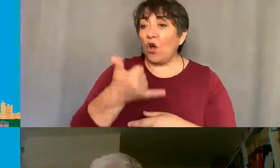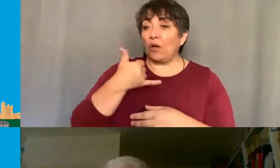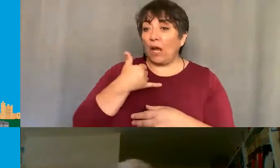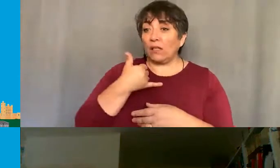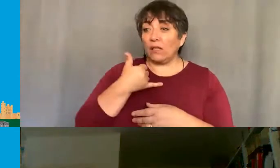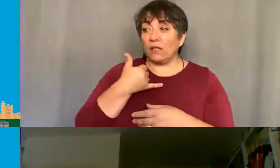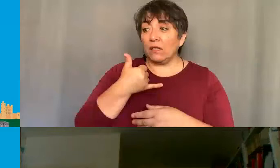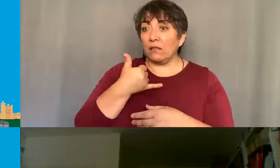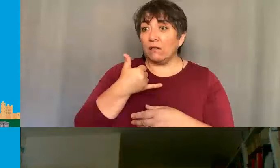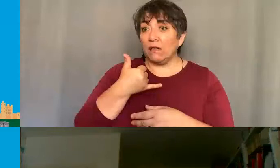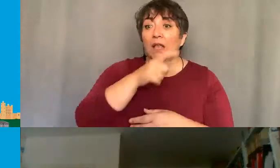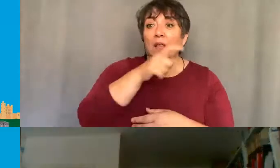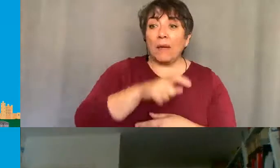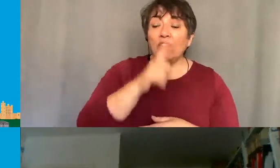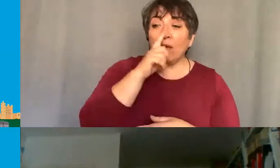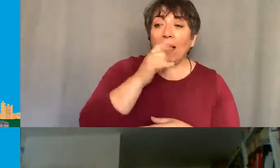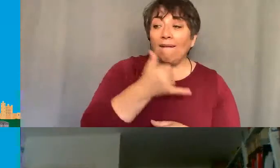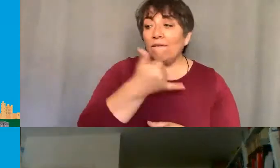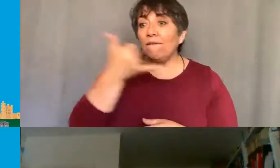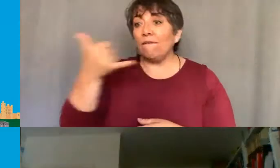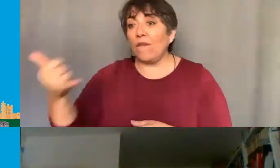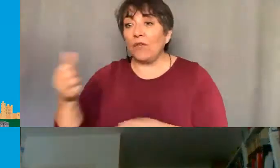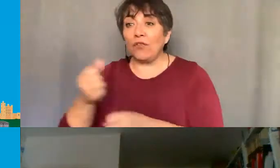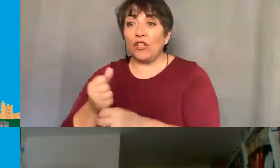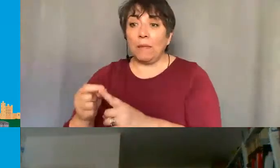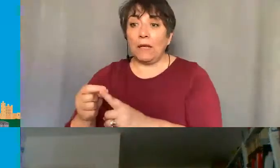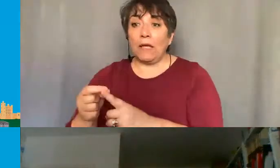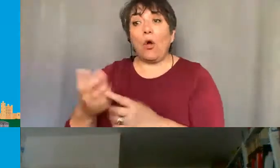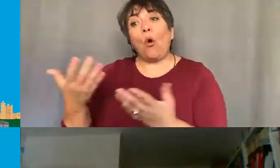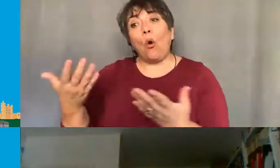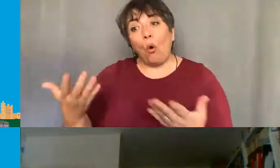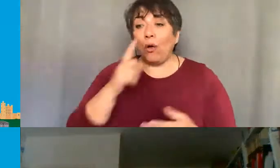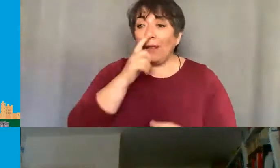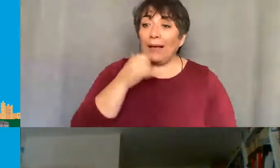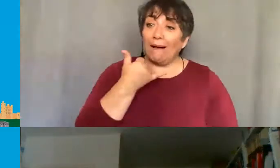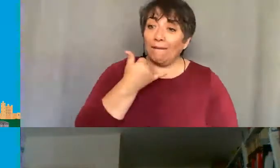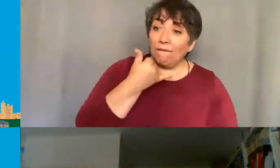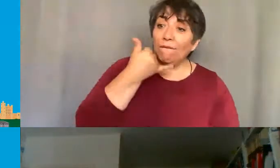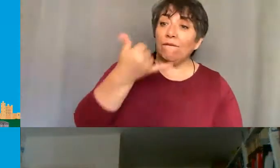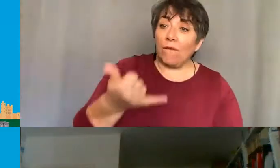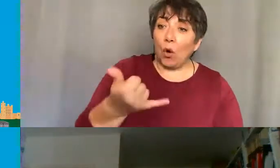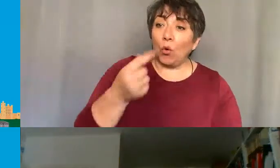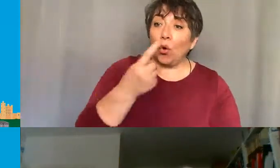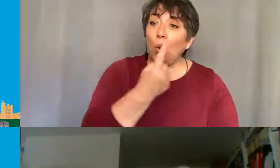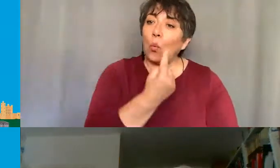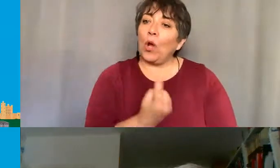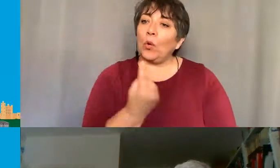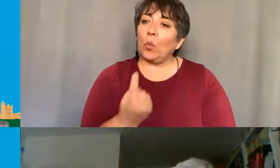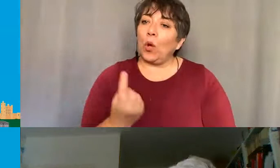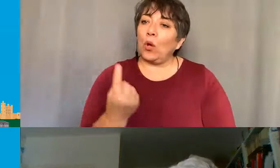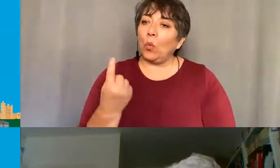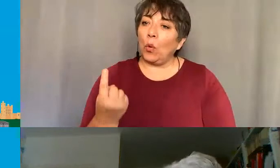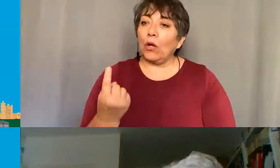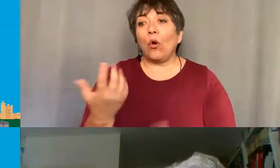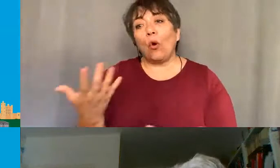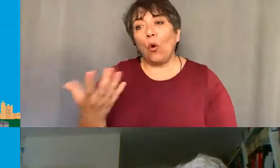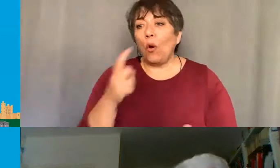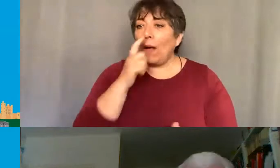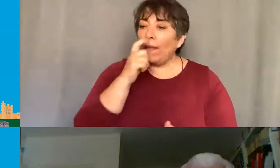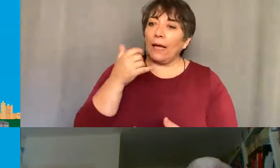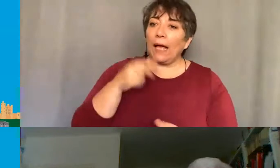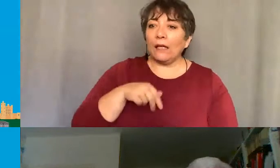GP surgery, then they could call the 111 service or contact the pharmacy, go along to the local pharmacy to see what could be done